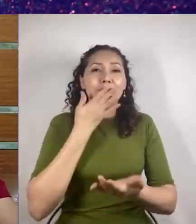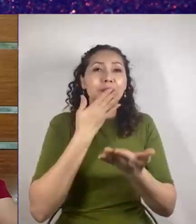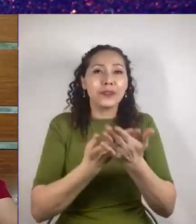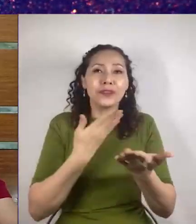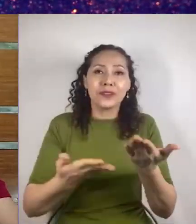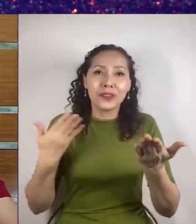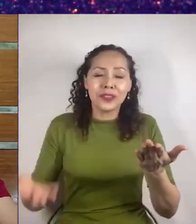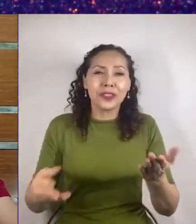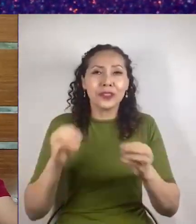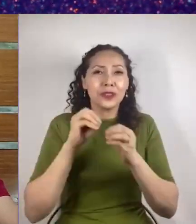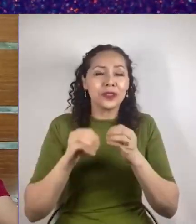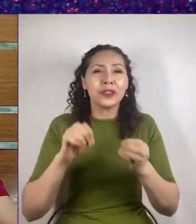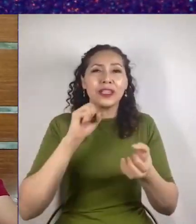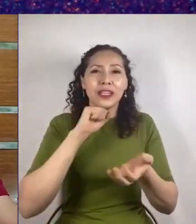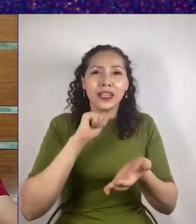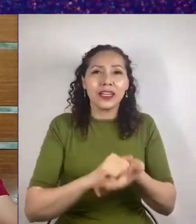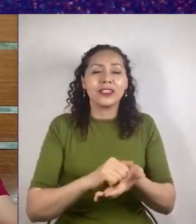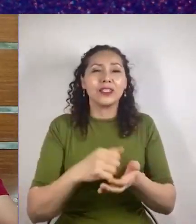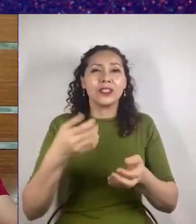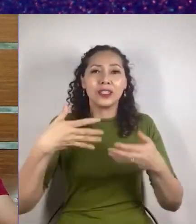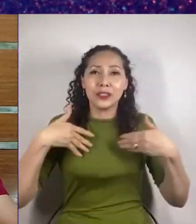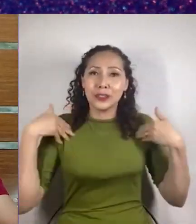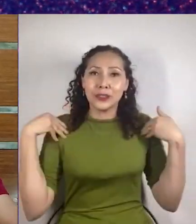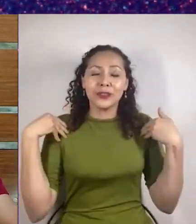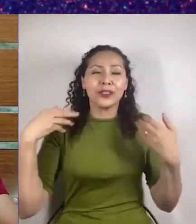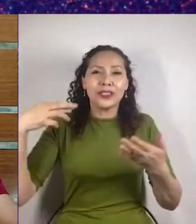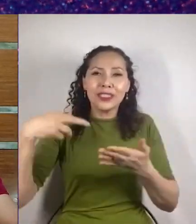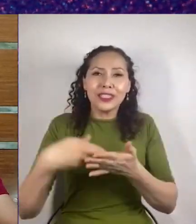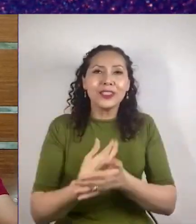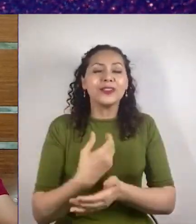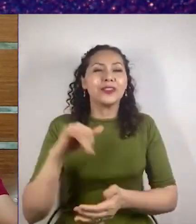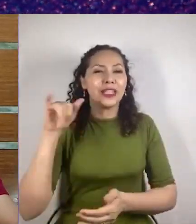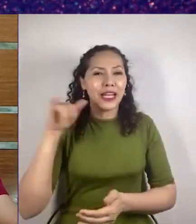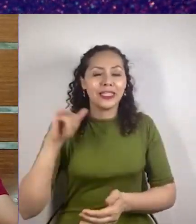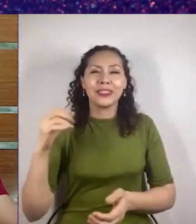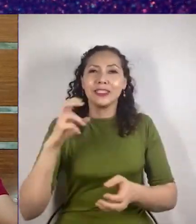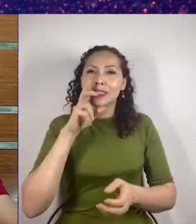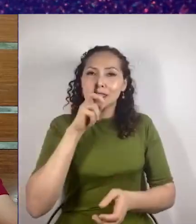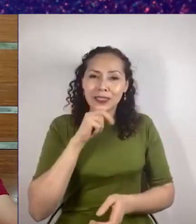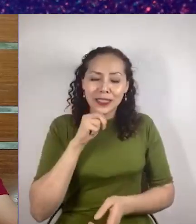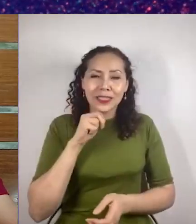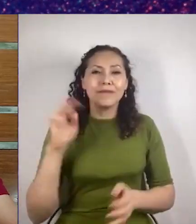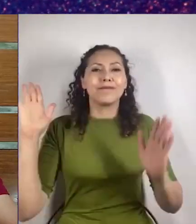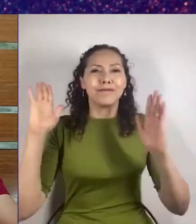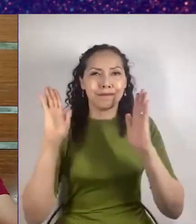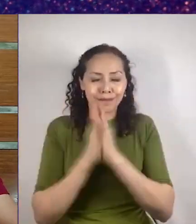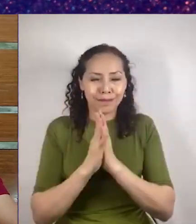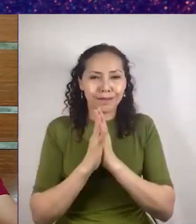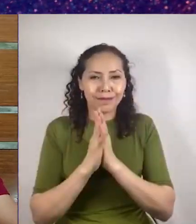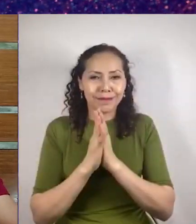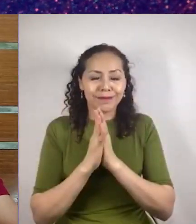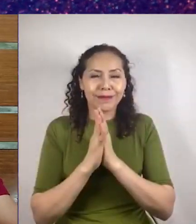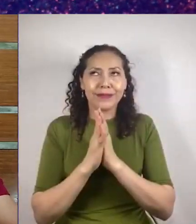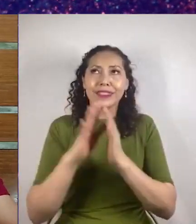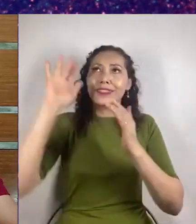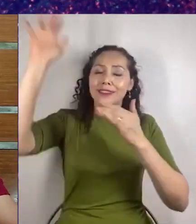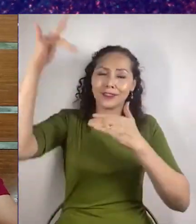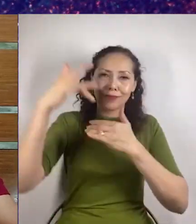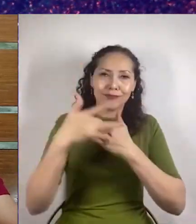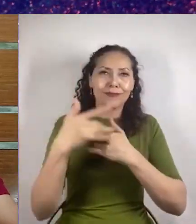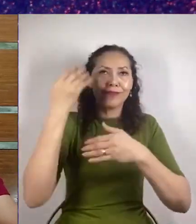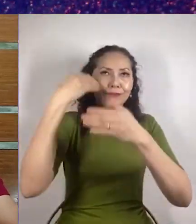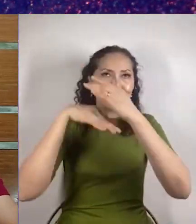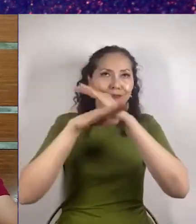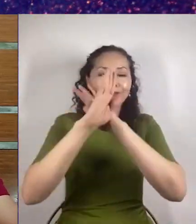Our gracious Heavenly Father, thank you for your goodness, mercy, and love you are bestowing upon